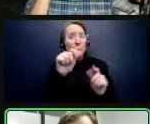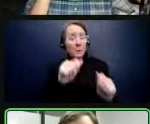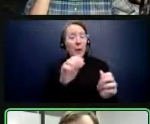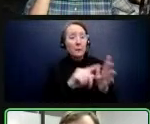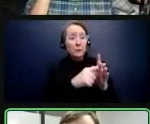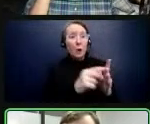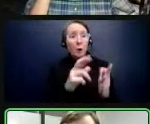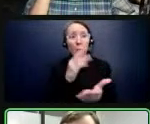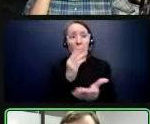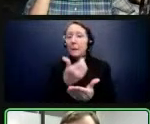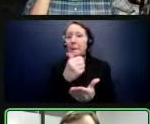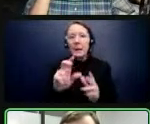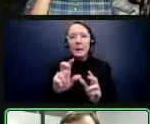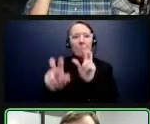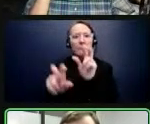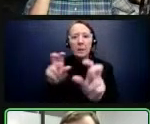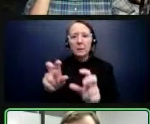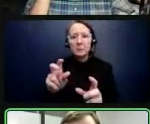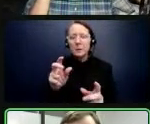discretion.